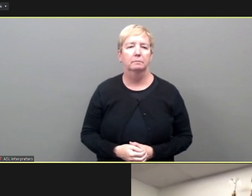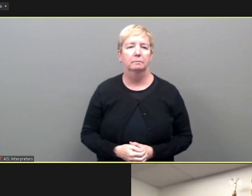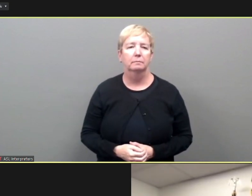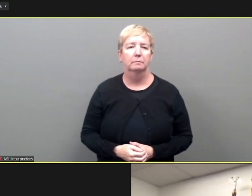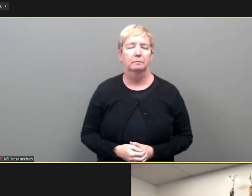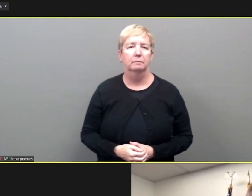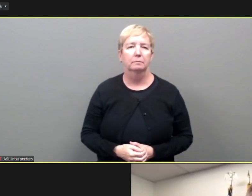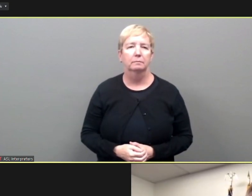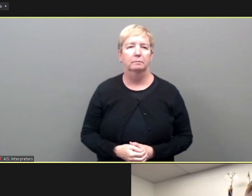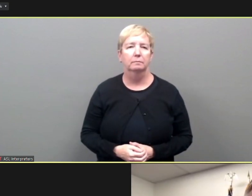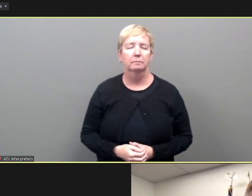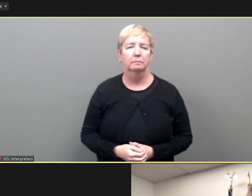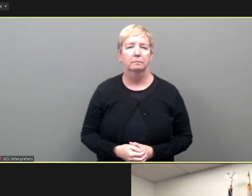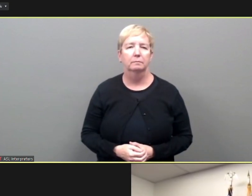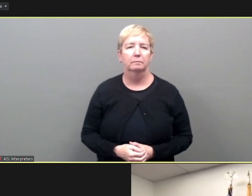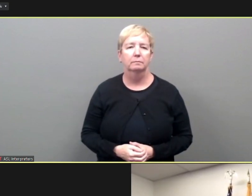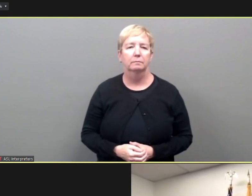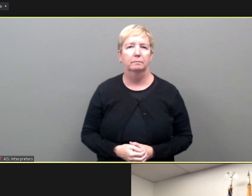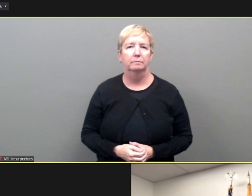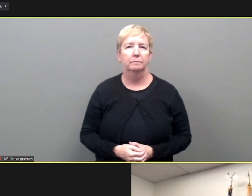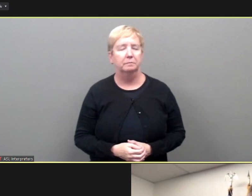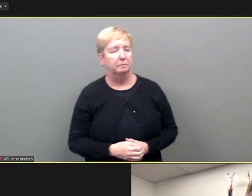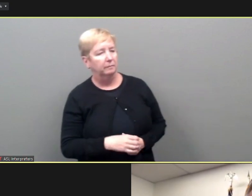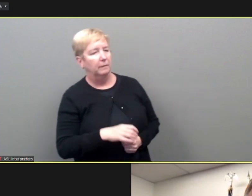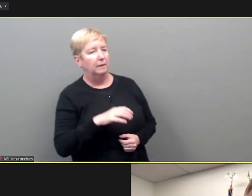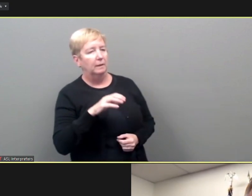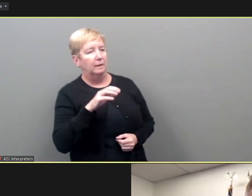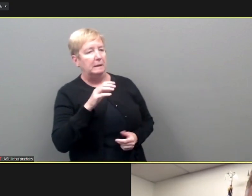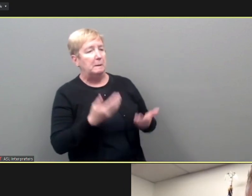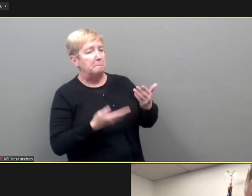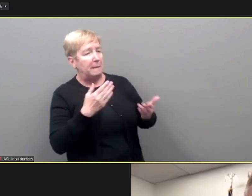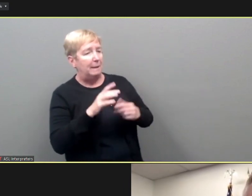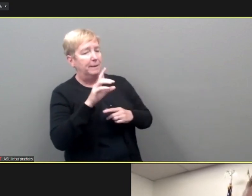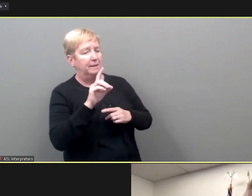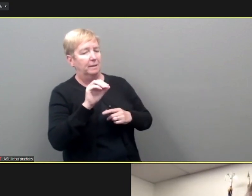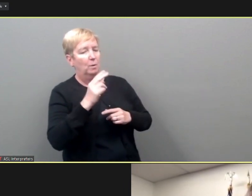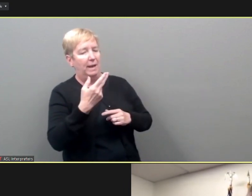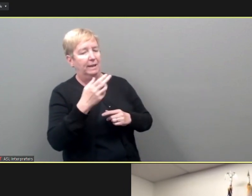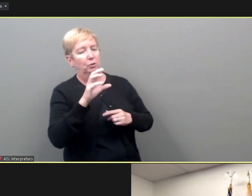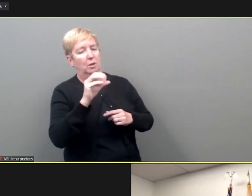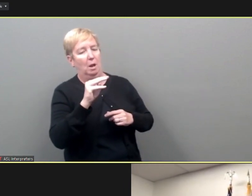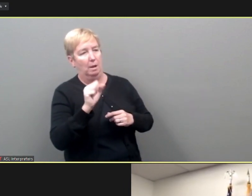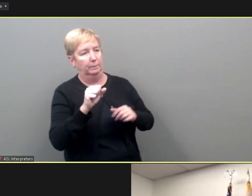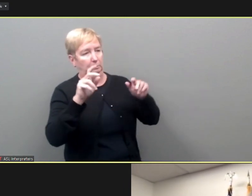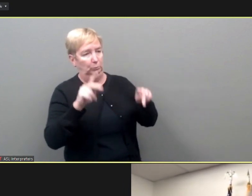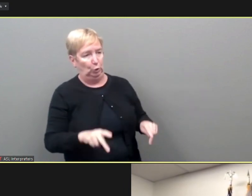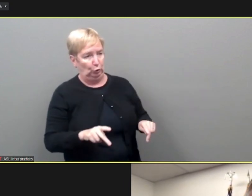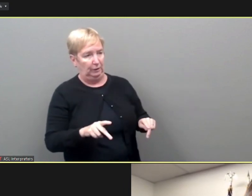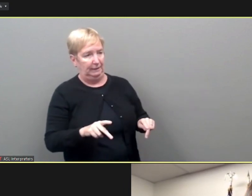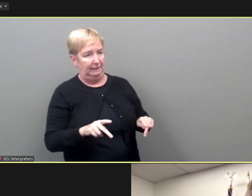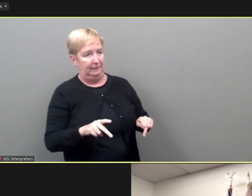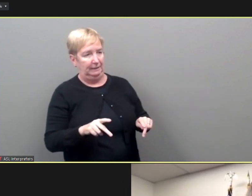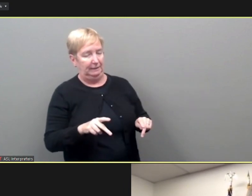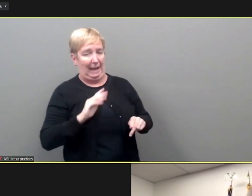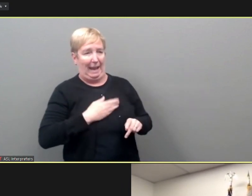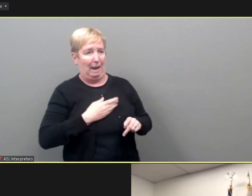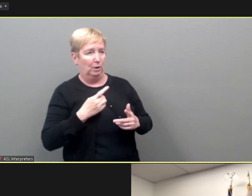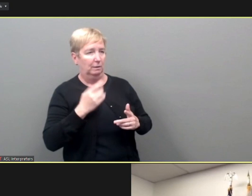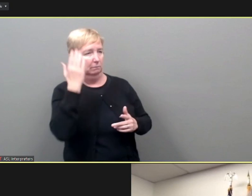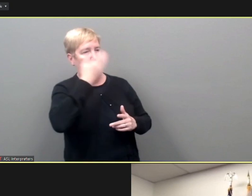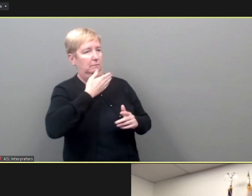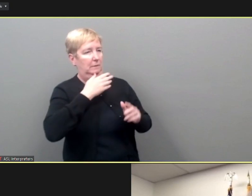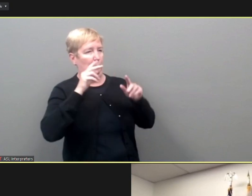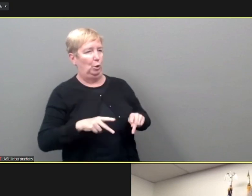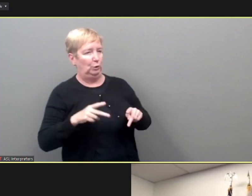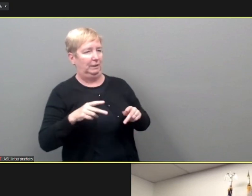Sorry, well, folks, just give us maybe the DOH Comms person who shared the co-hosting, the mystery person behind the scenes,